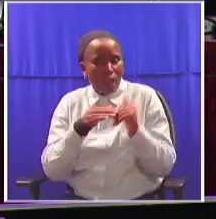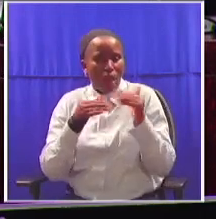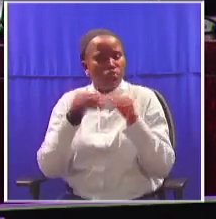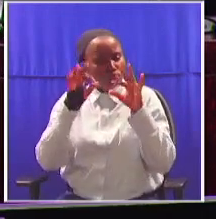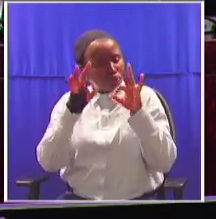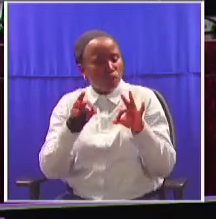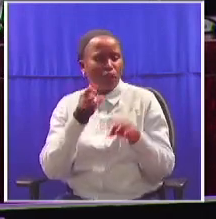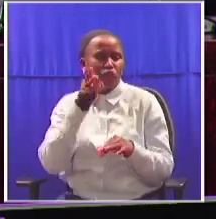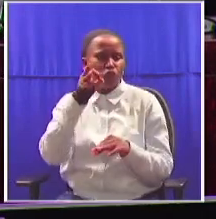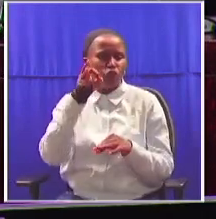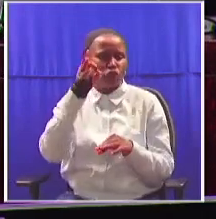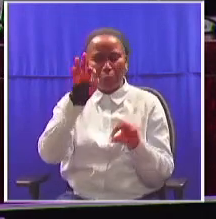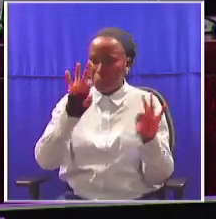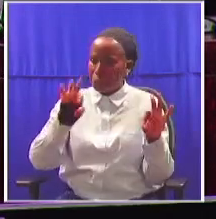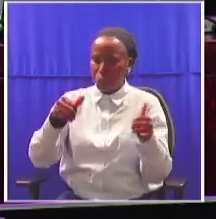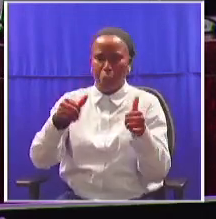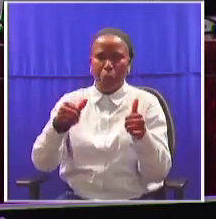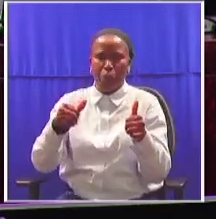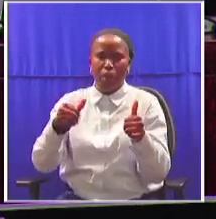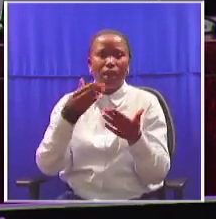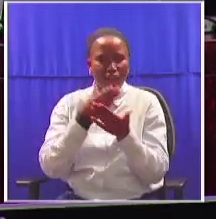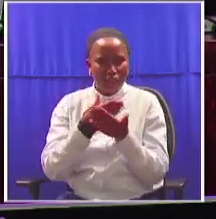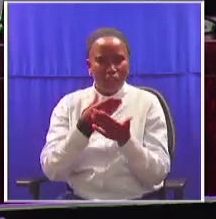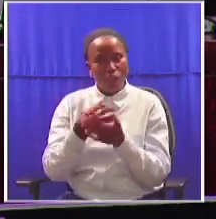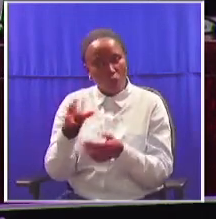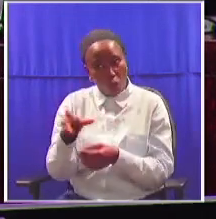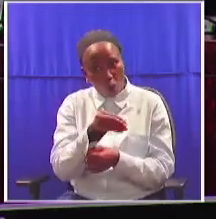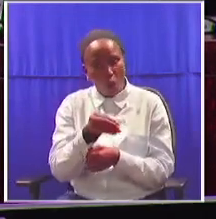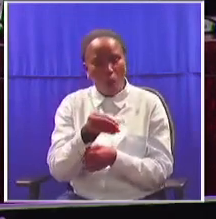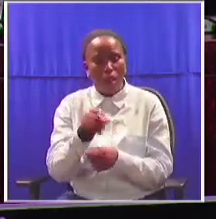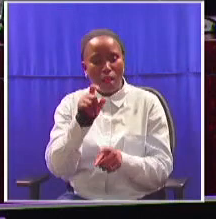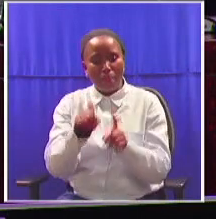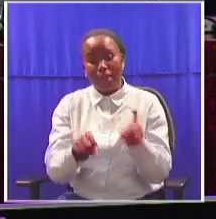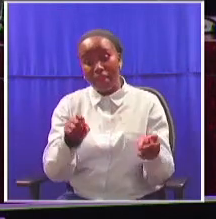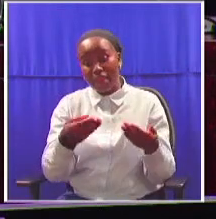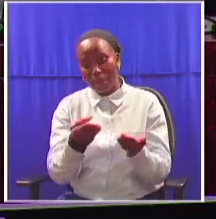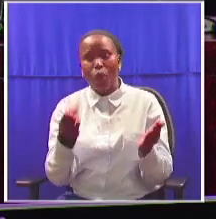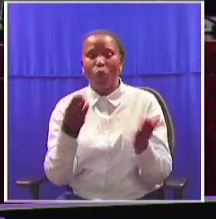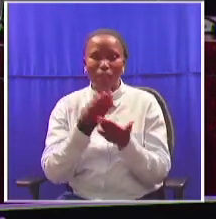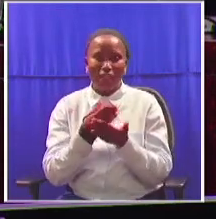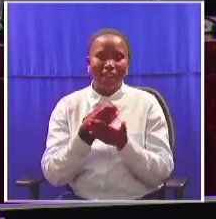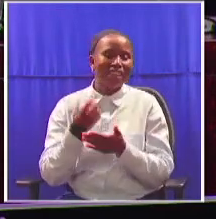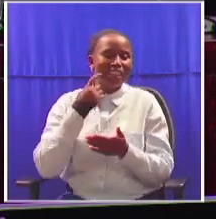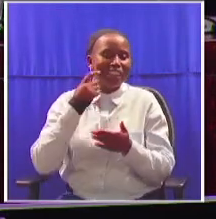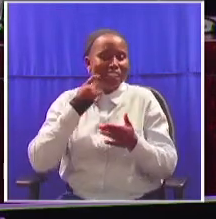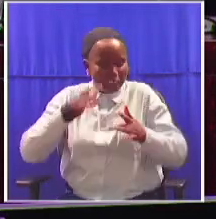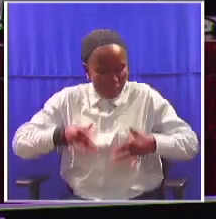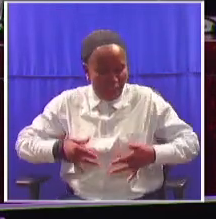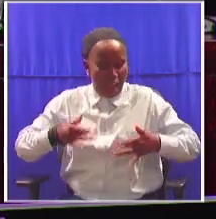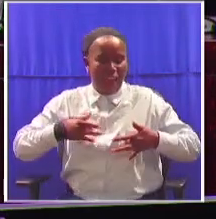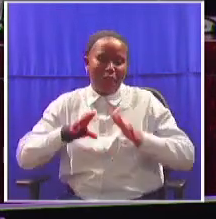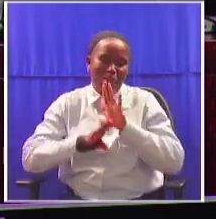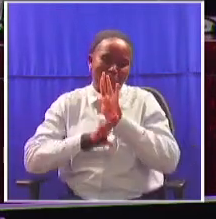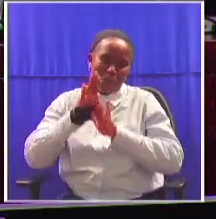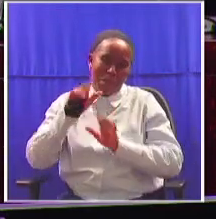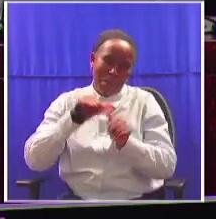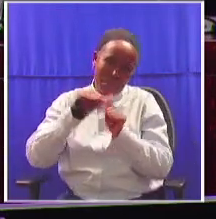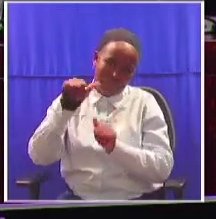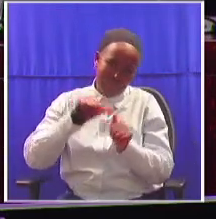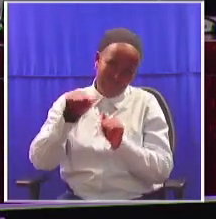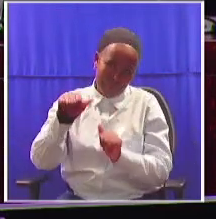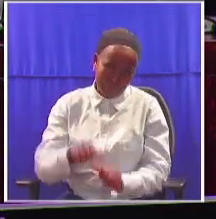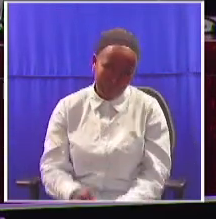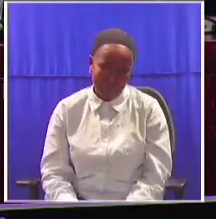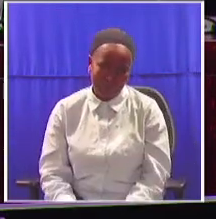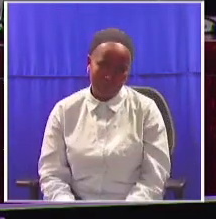we seek and that all, so that all our people can lead a better life. Nihelela